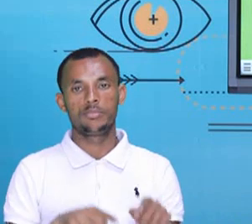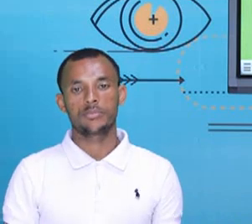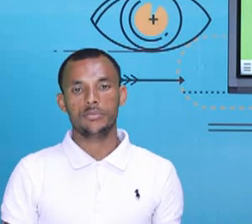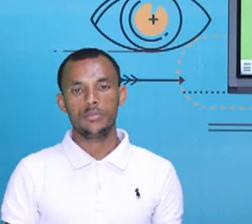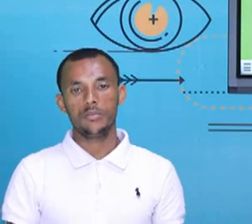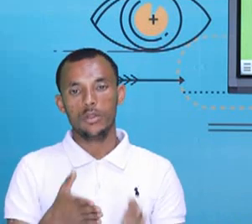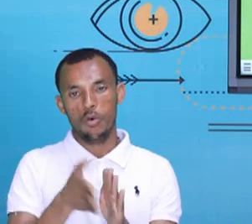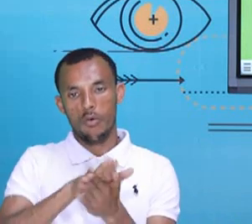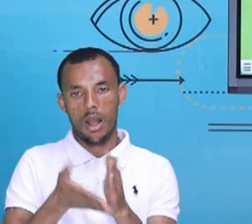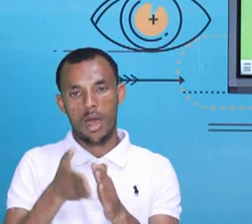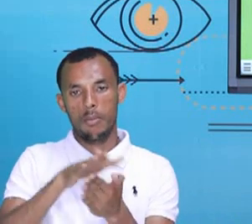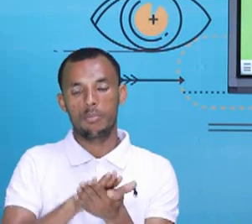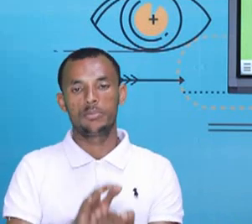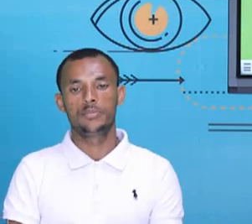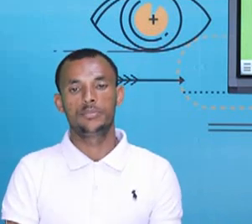overlap.